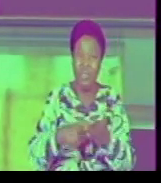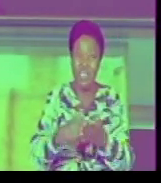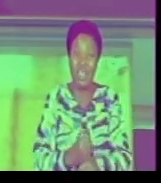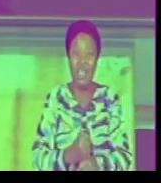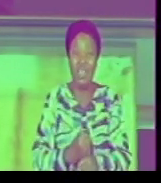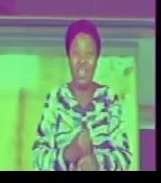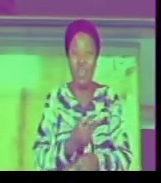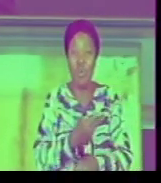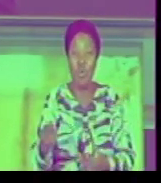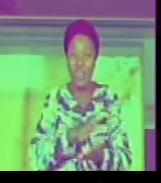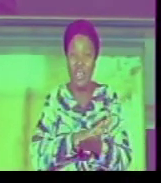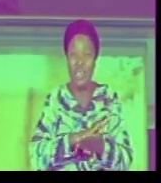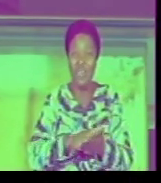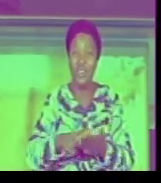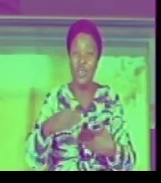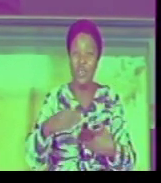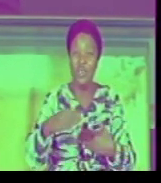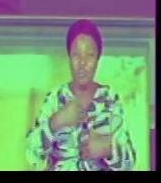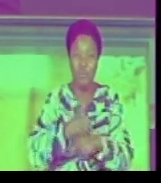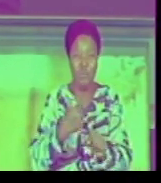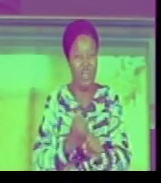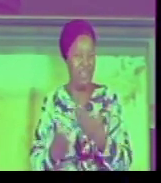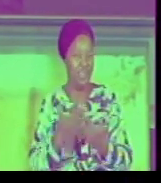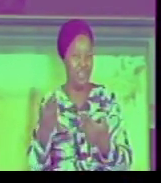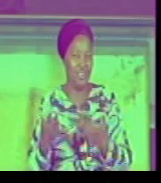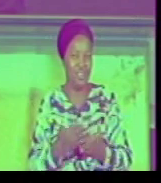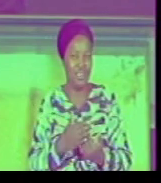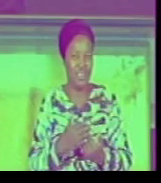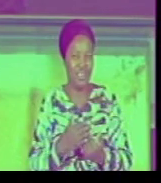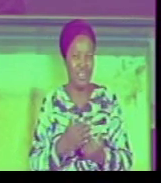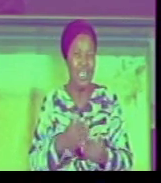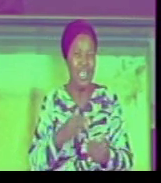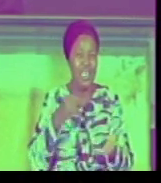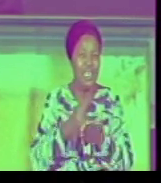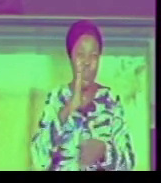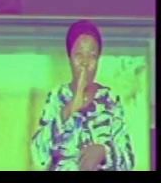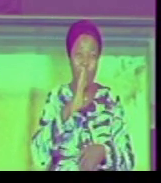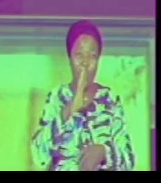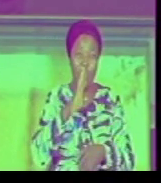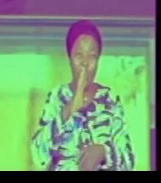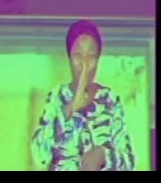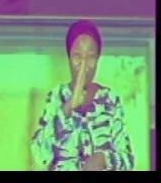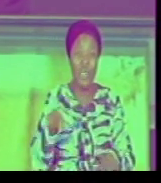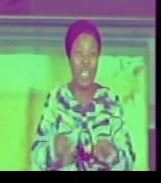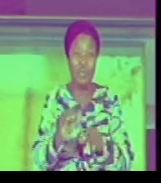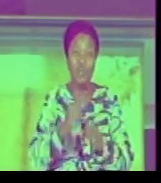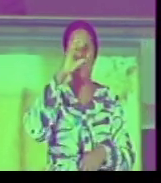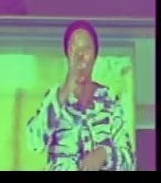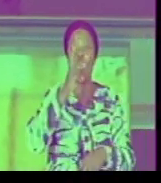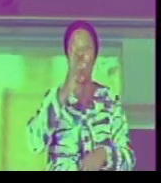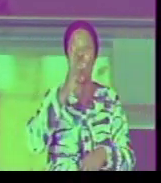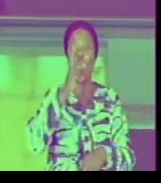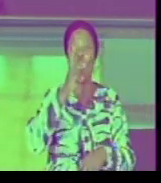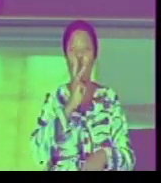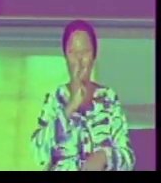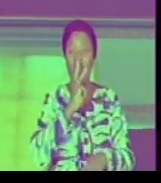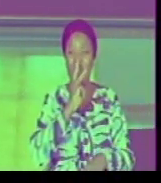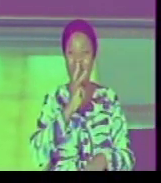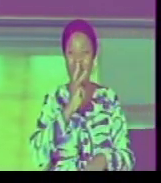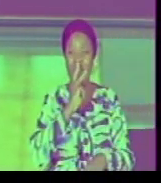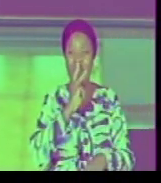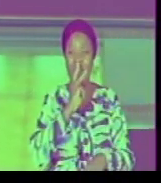It will be like you are drinking water. Holiness. It will be like you are eating, what's your best food? Okay, jollof